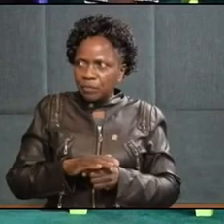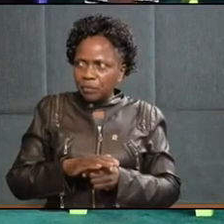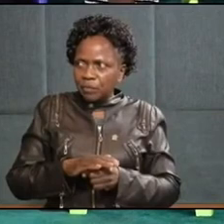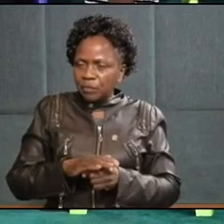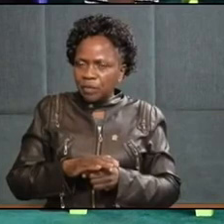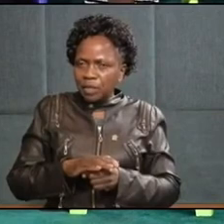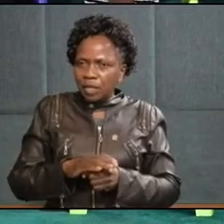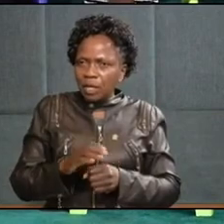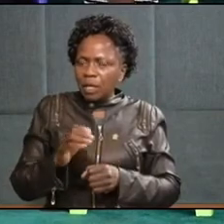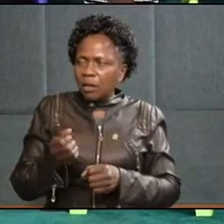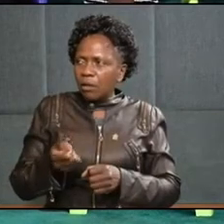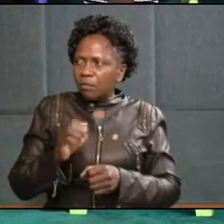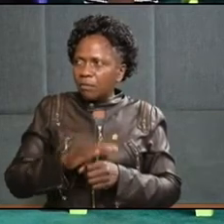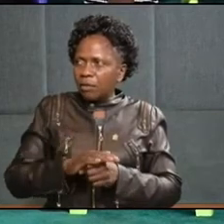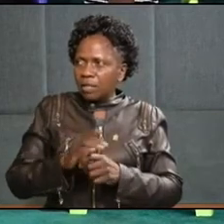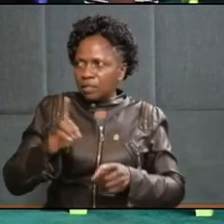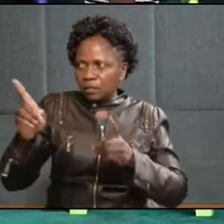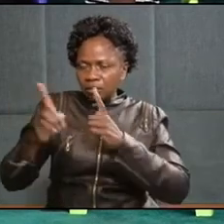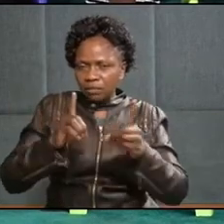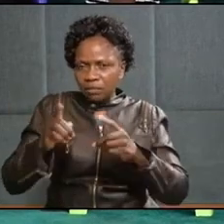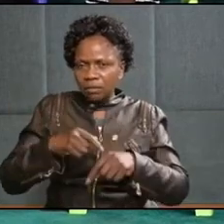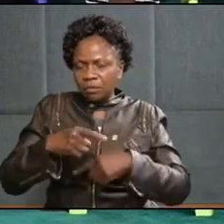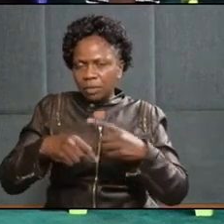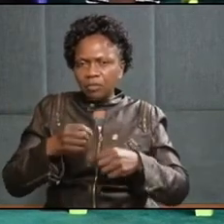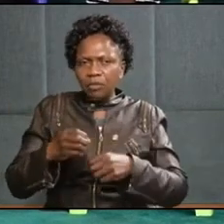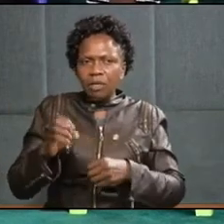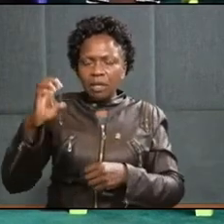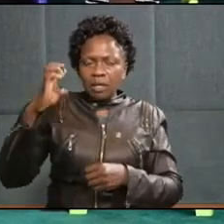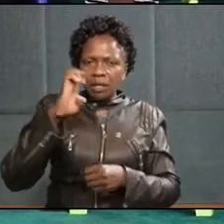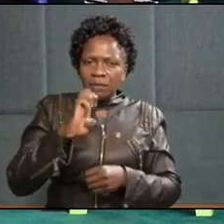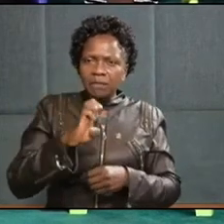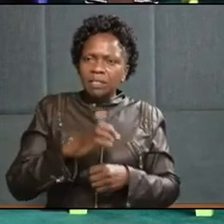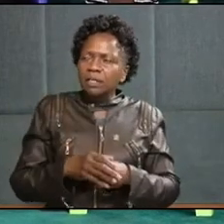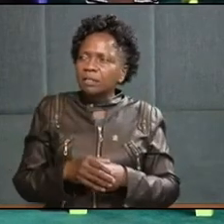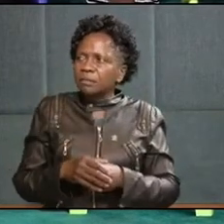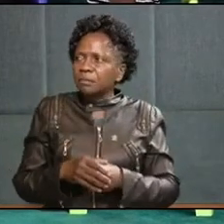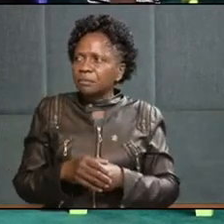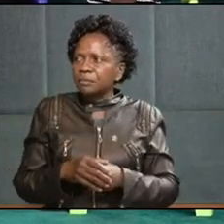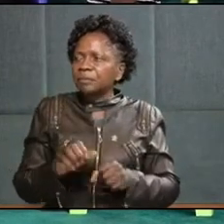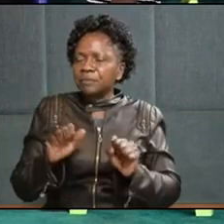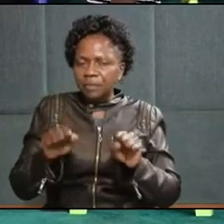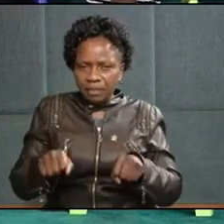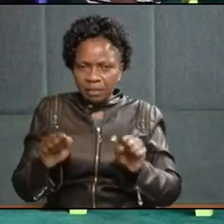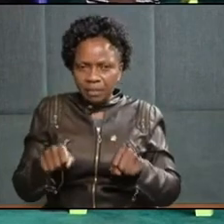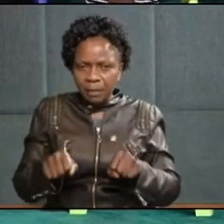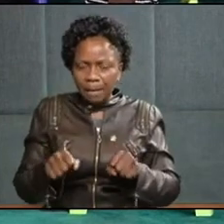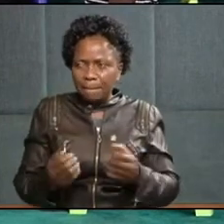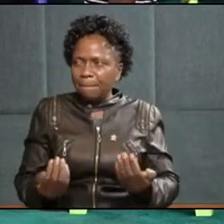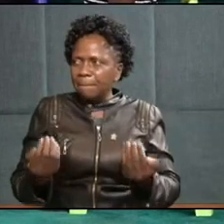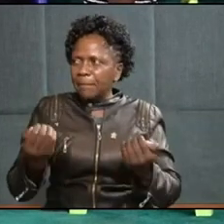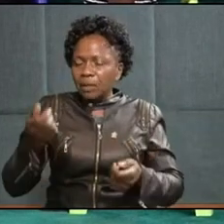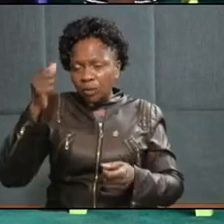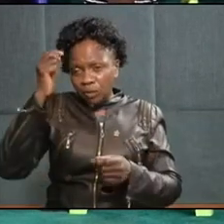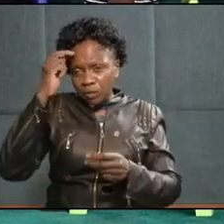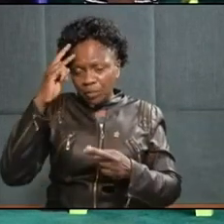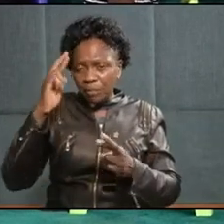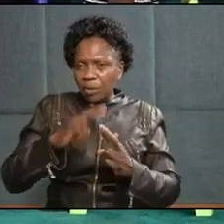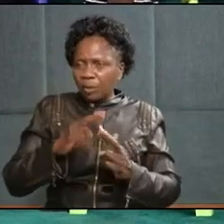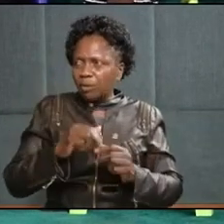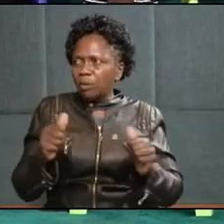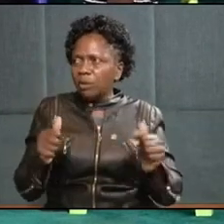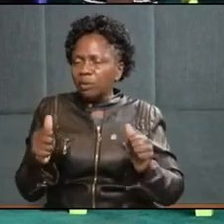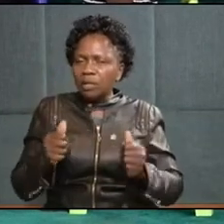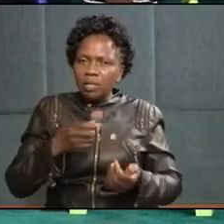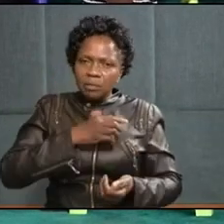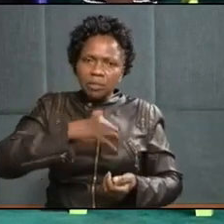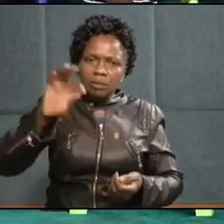the now voyage brings them to Ephesus. Is that not so, Lucinda? Yes. Yes, children. And if you remember, children, the